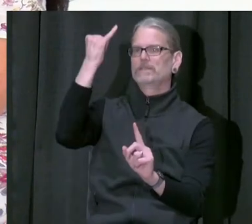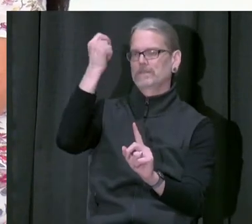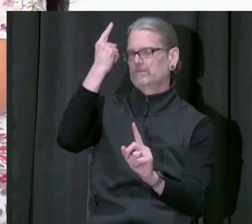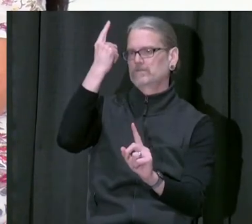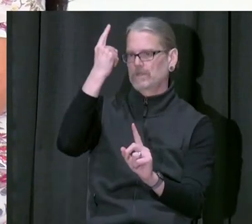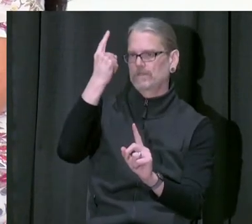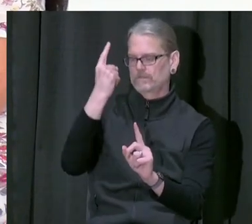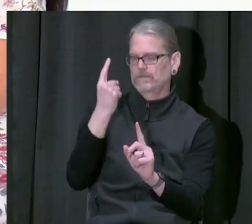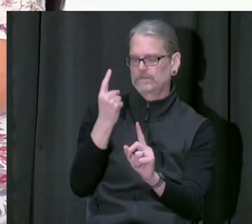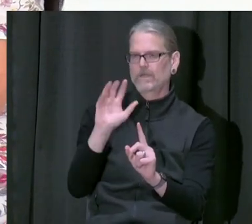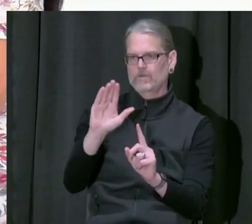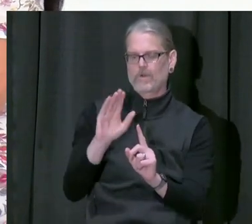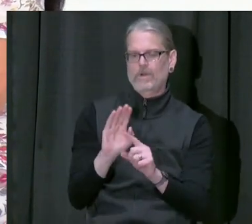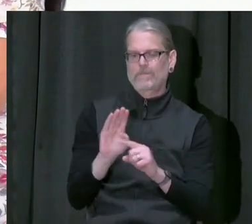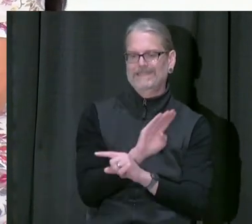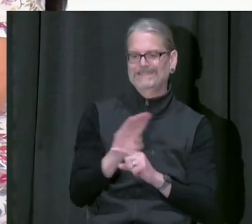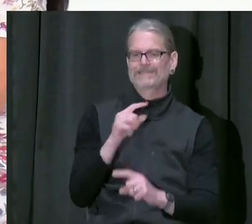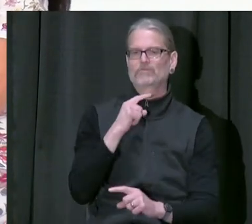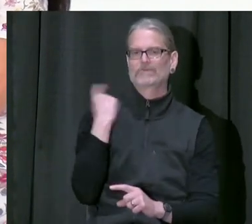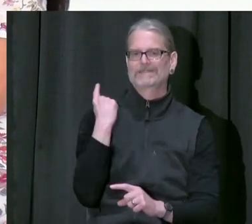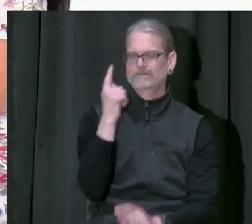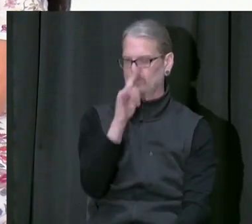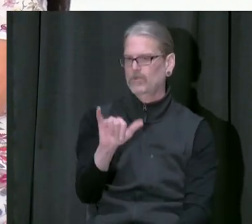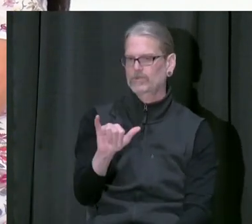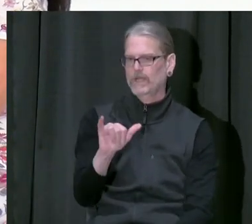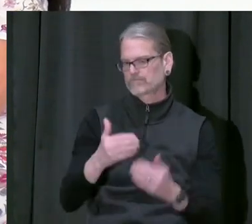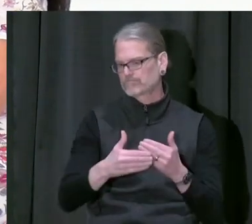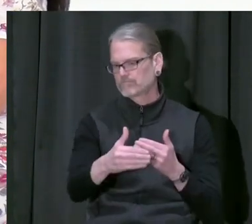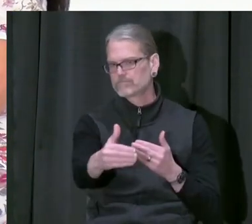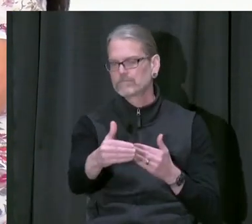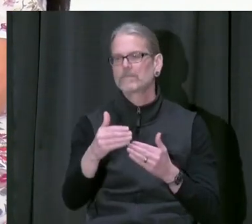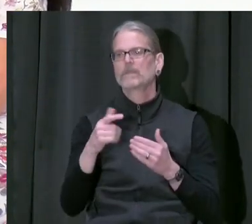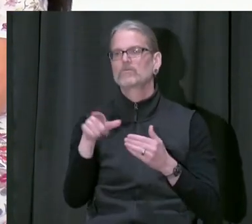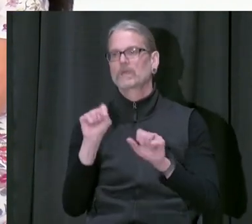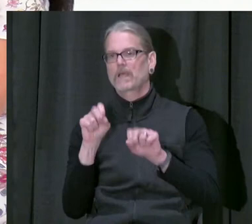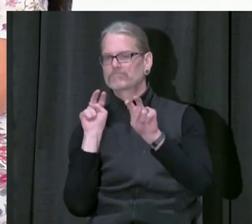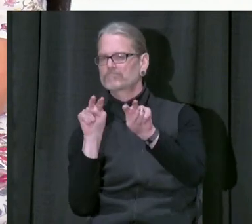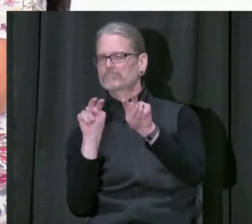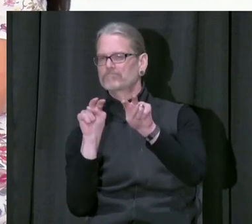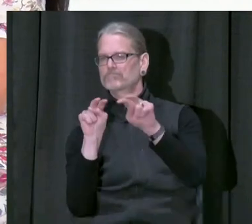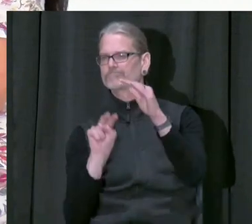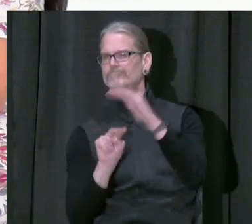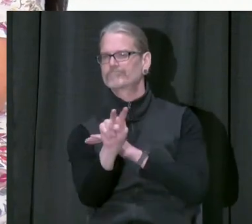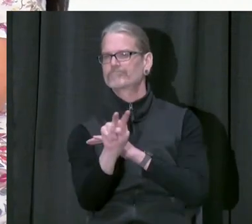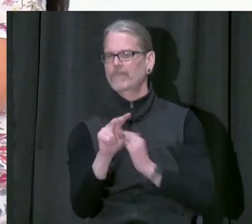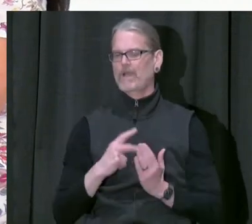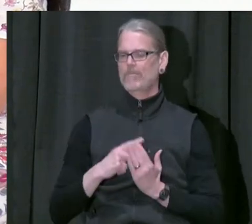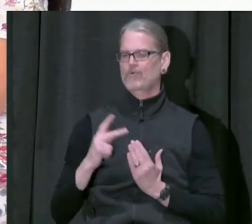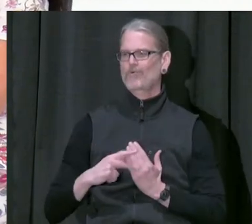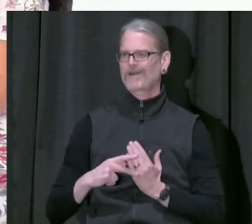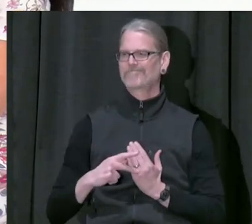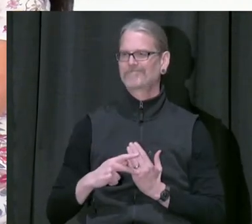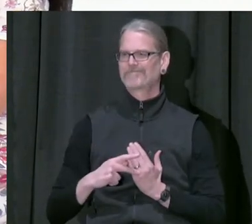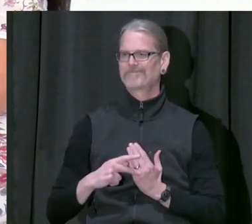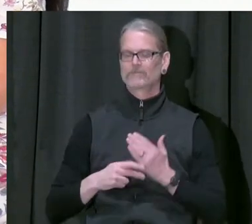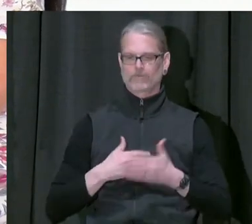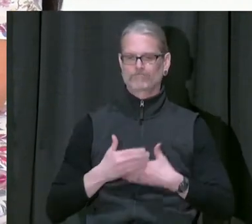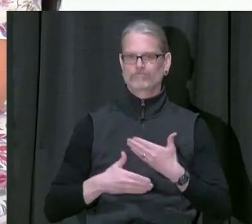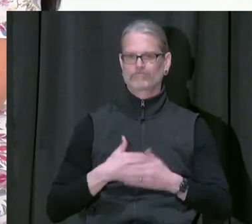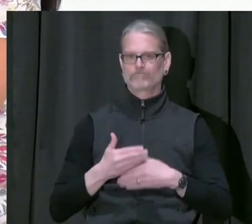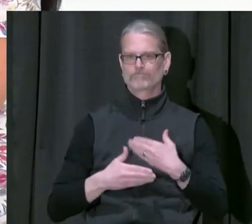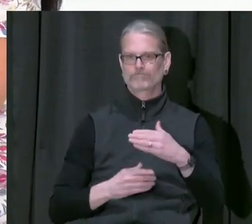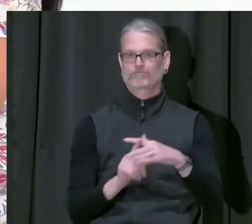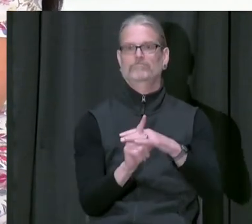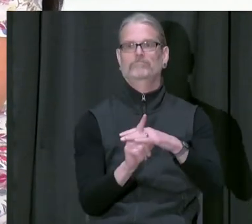your business risks are. Mm-hmm. And that will help you establish an accessibility program that says, where do I want to focus